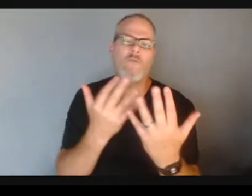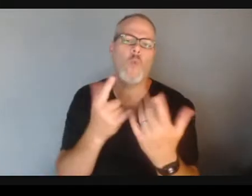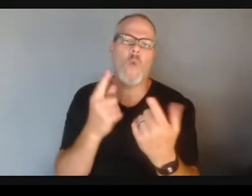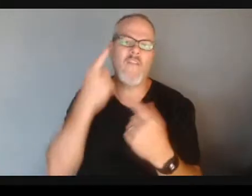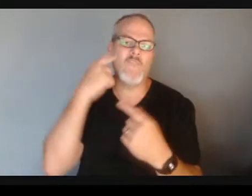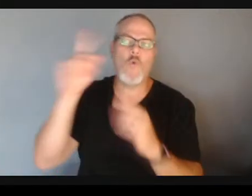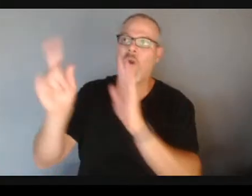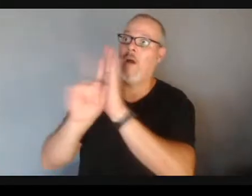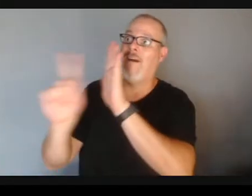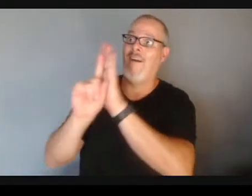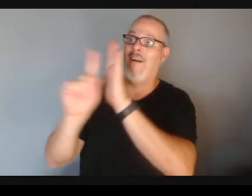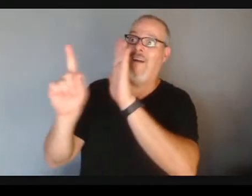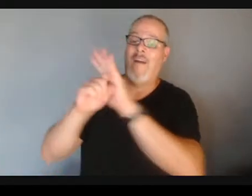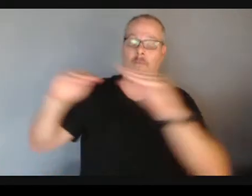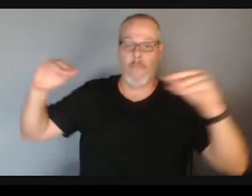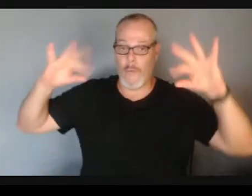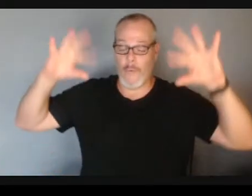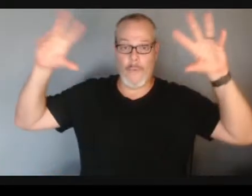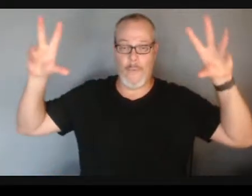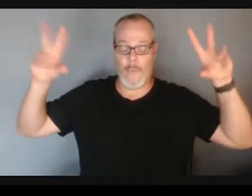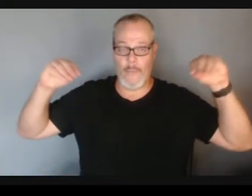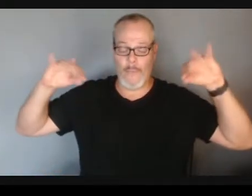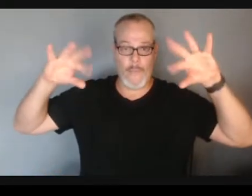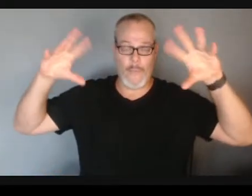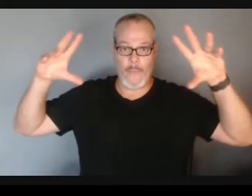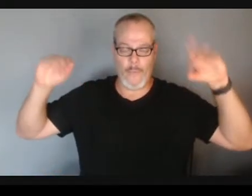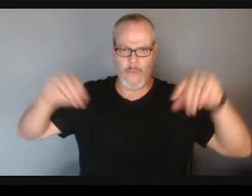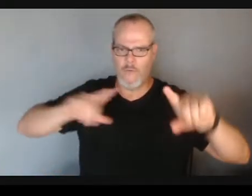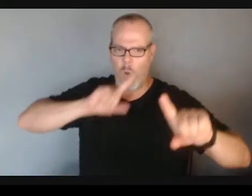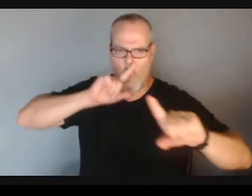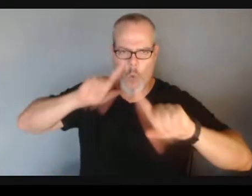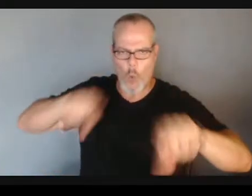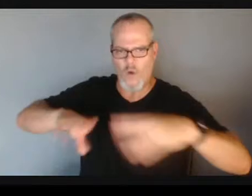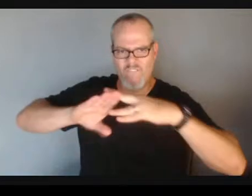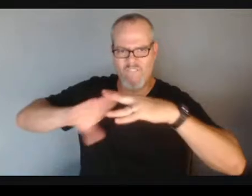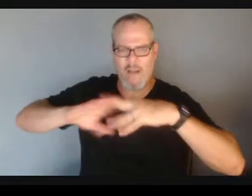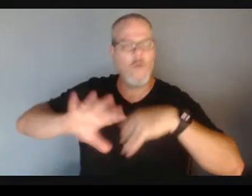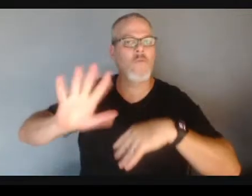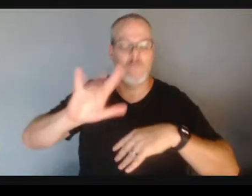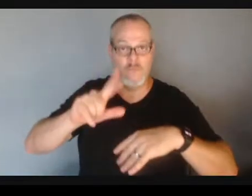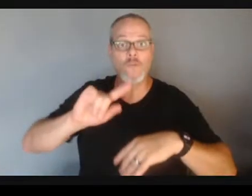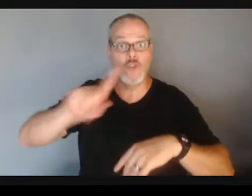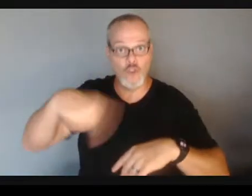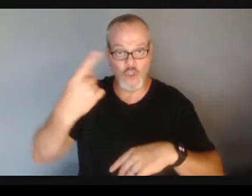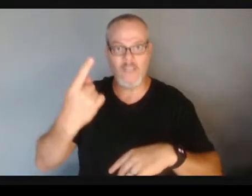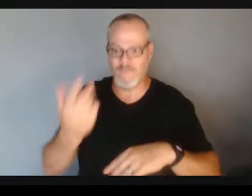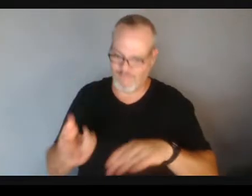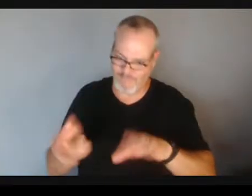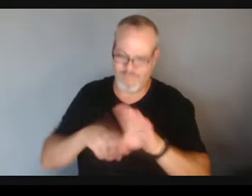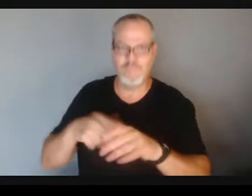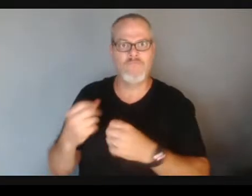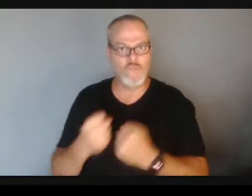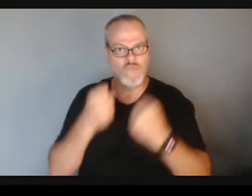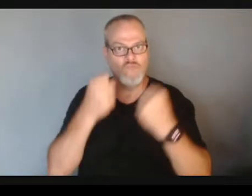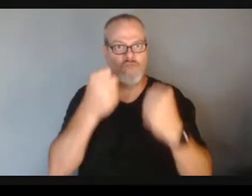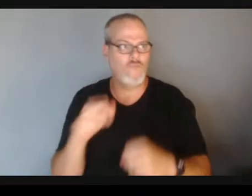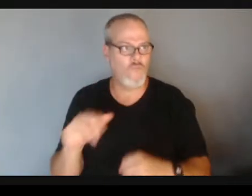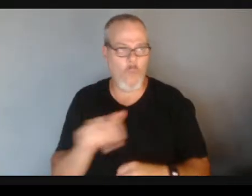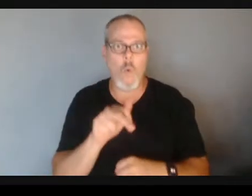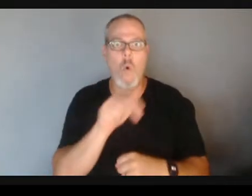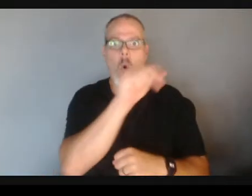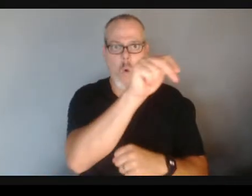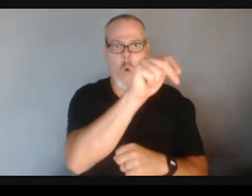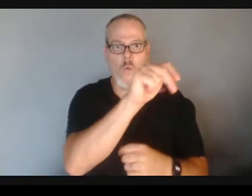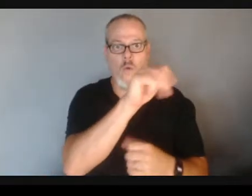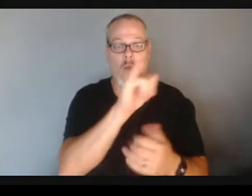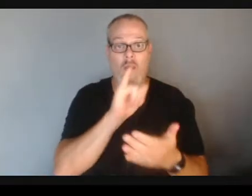an evacuation order. Just move up the hill already, because on those locally generated ones, the amount of